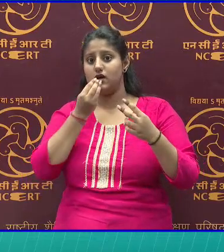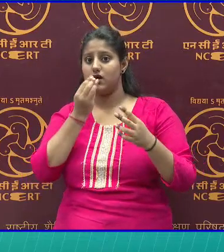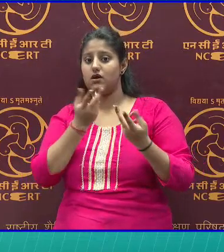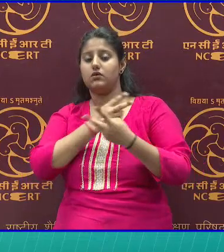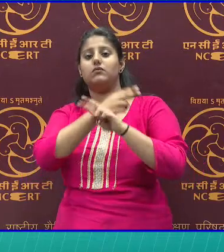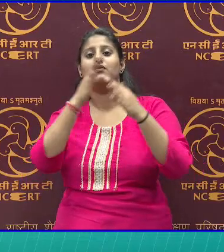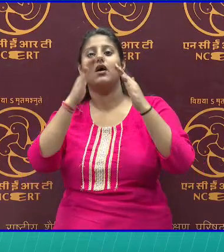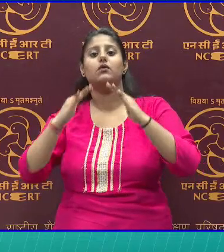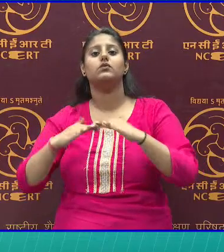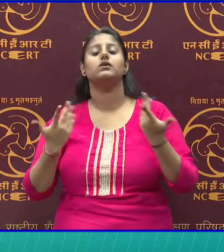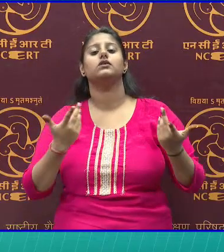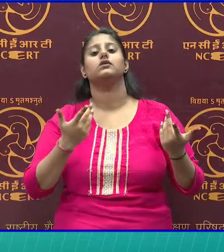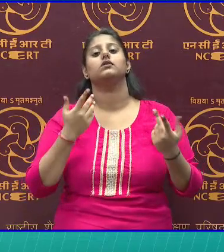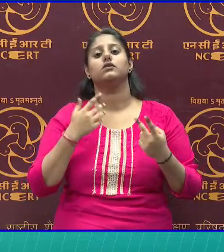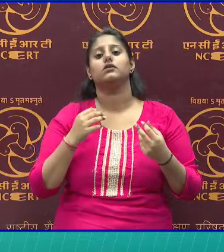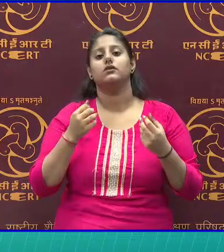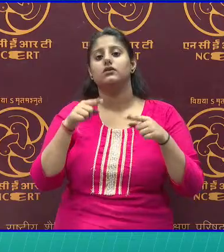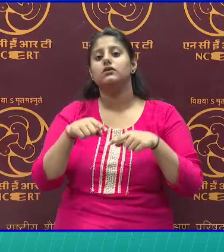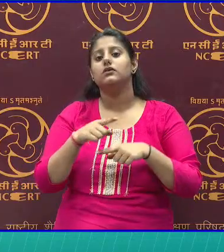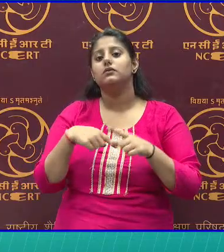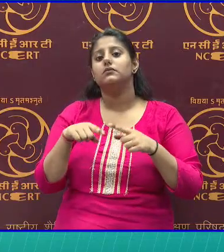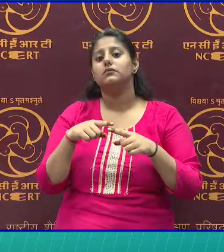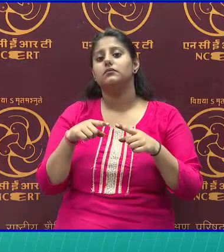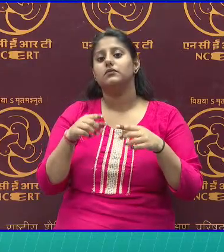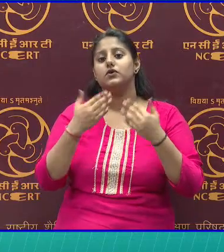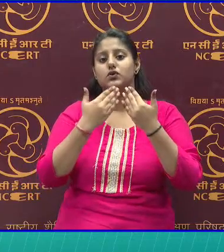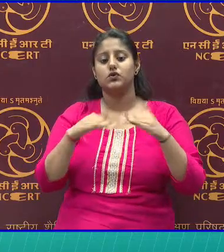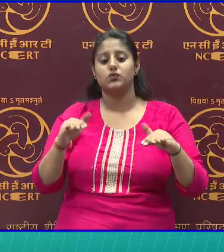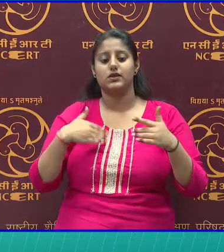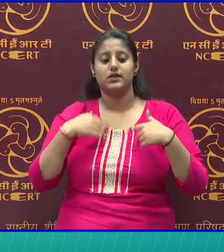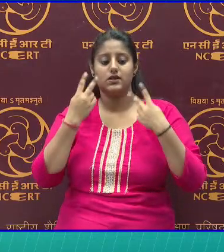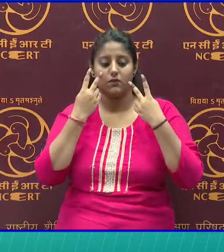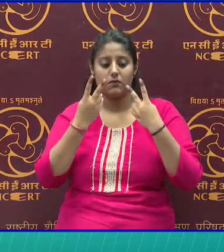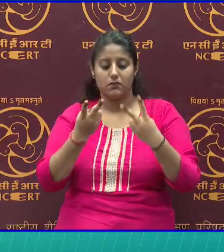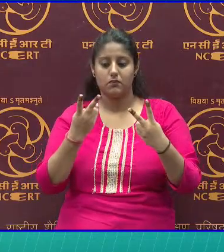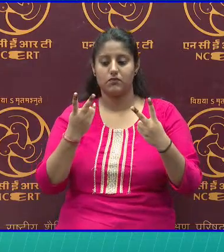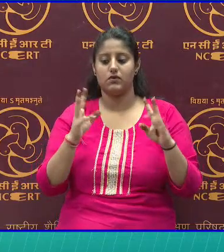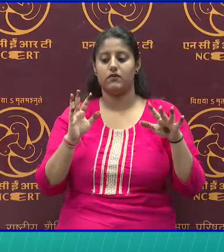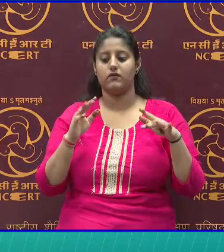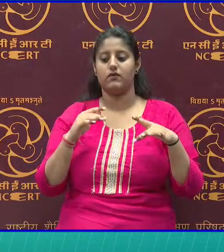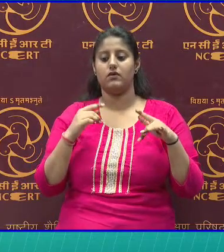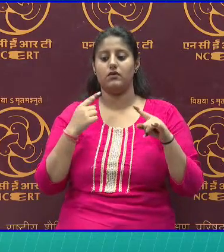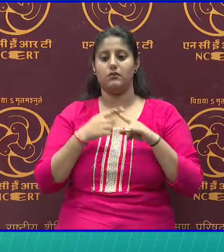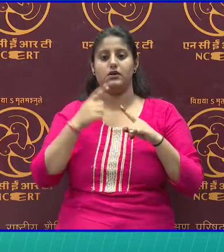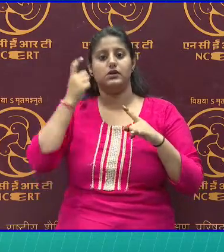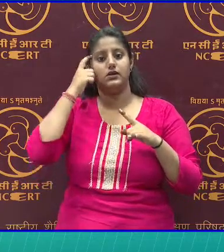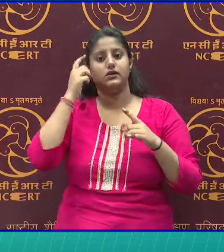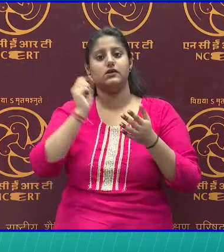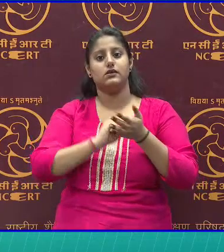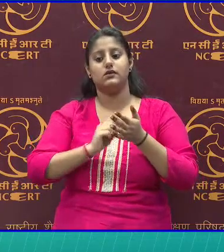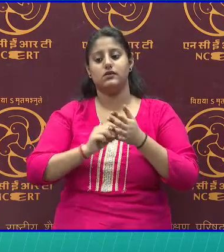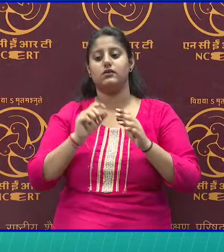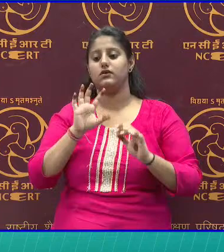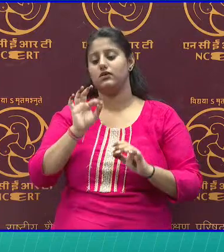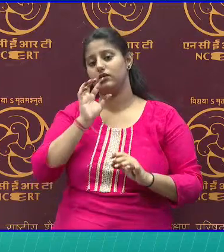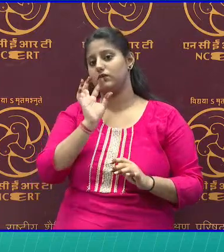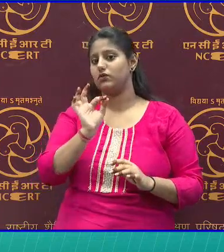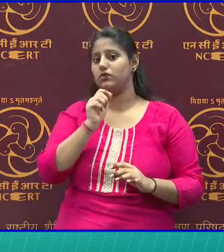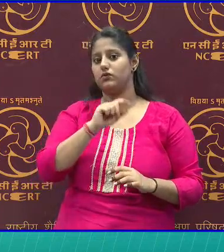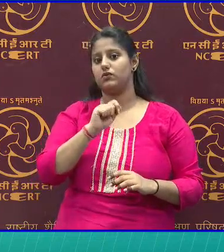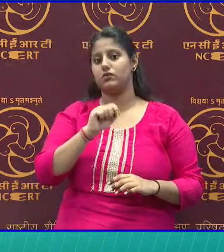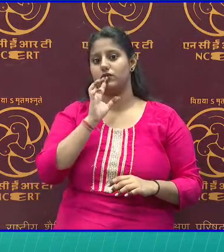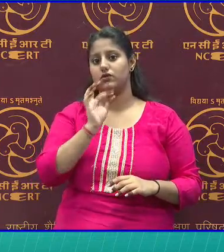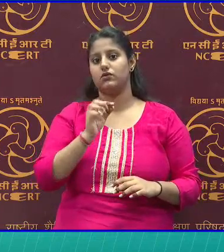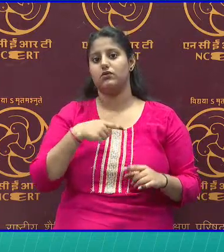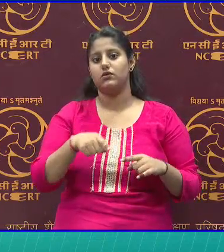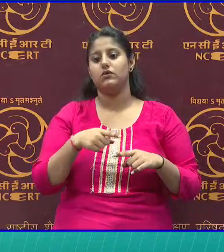forms. So it is, it makes students observe and think quite a bit. Yeah, if you could show that. Yes.